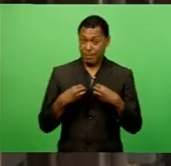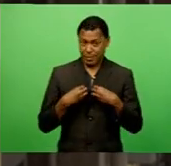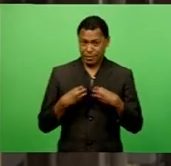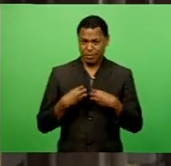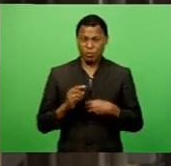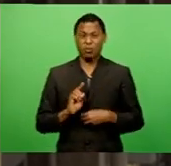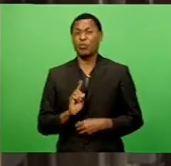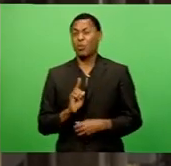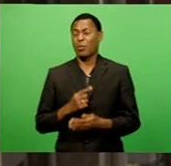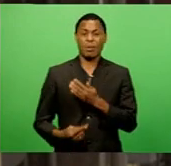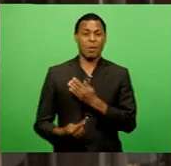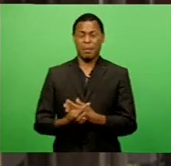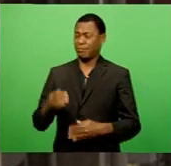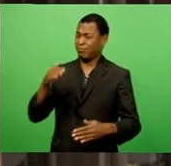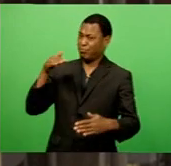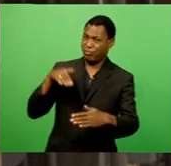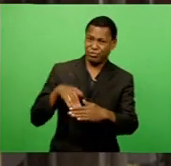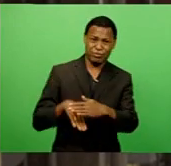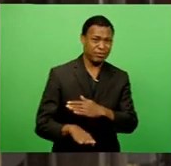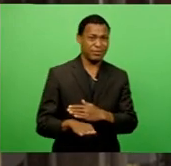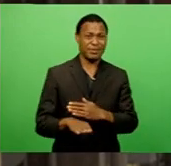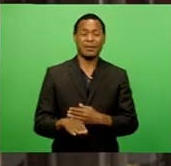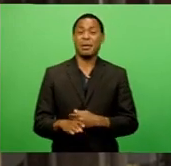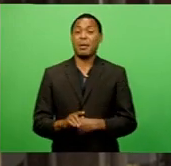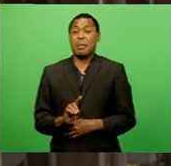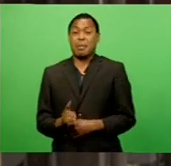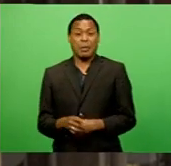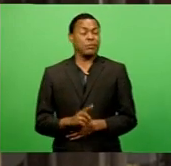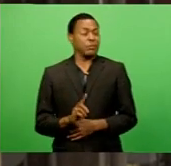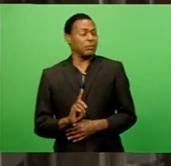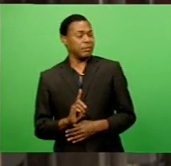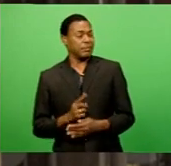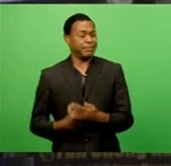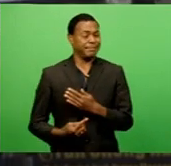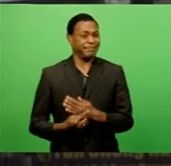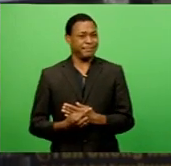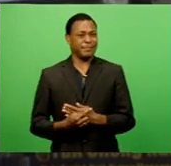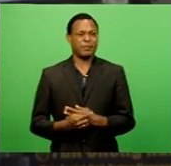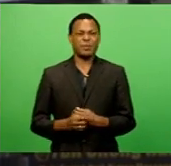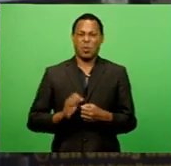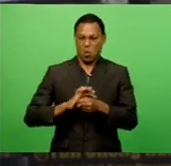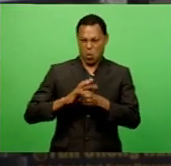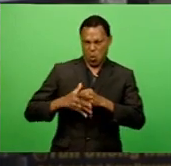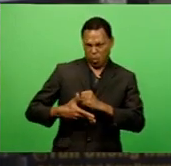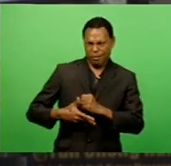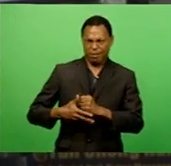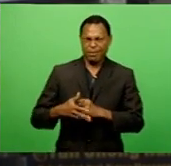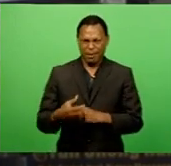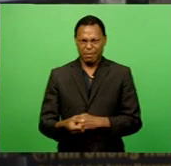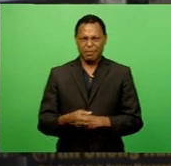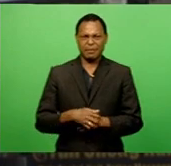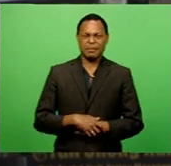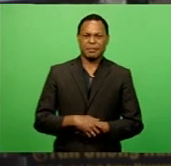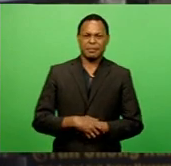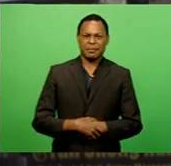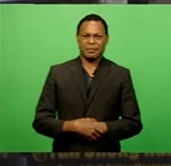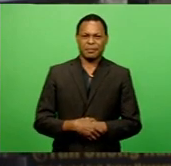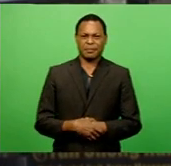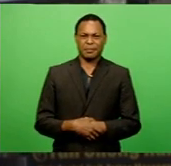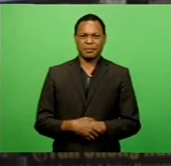sales has affected revenue, but rental rates has stayed the same since COVID-19 hit. Apiniswa